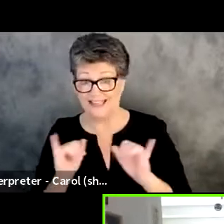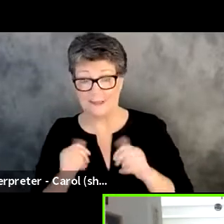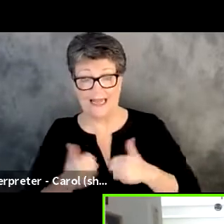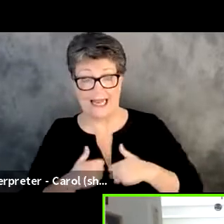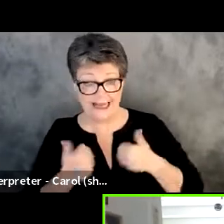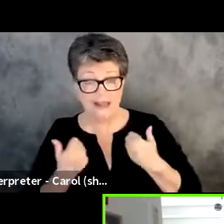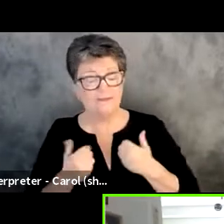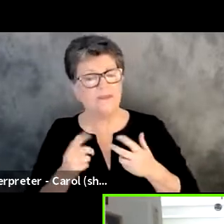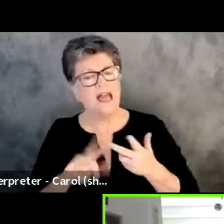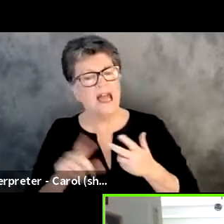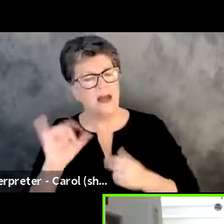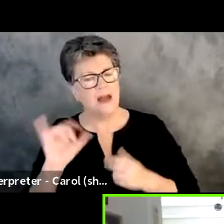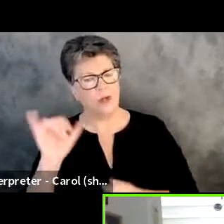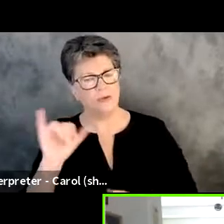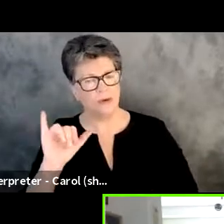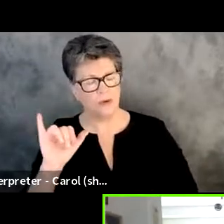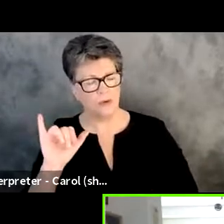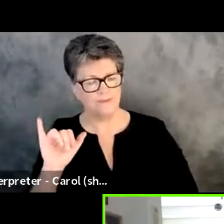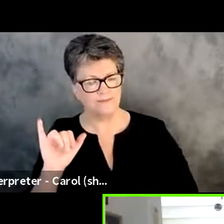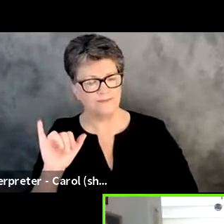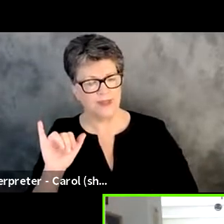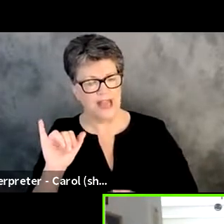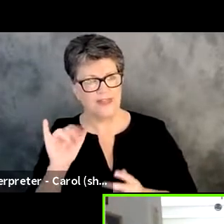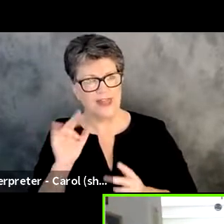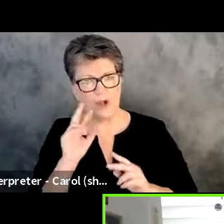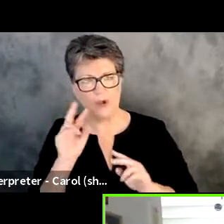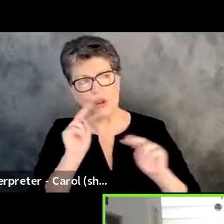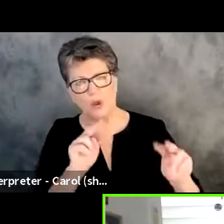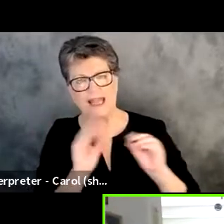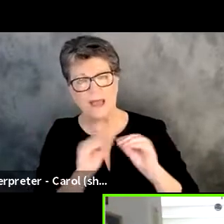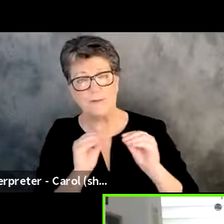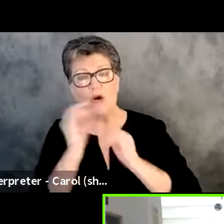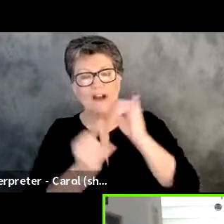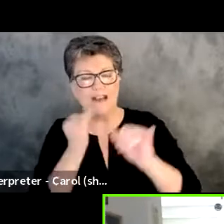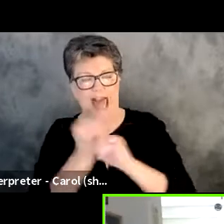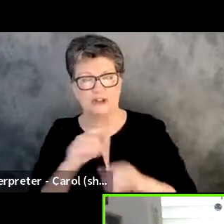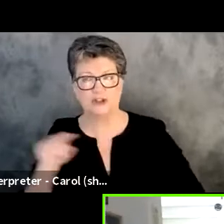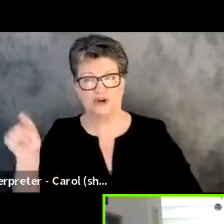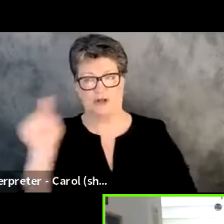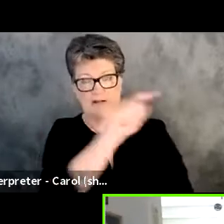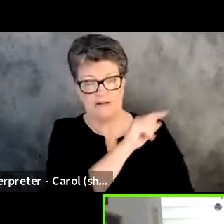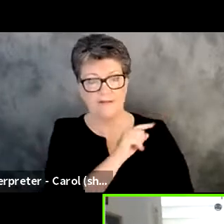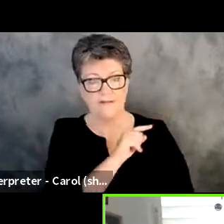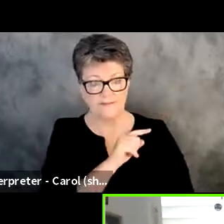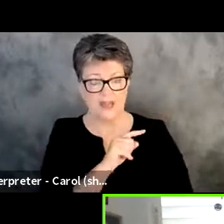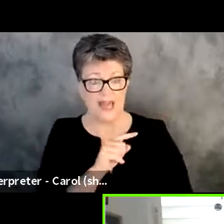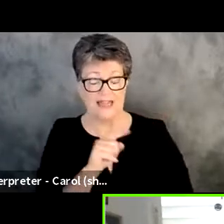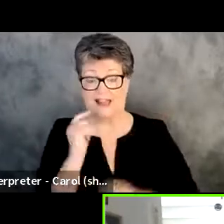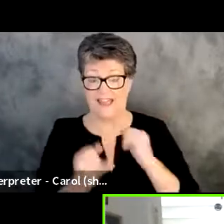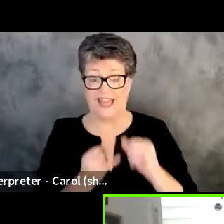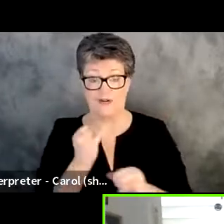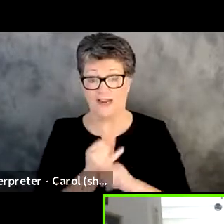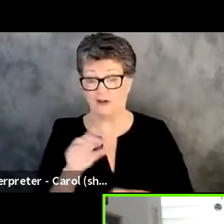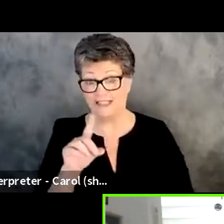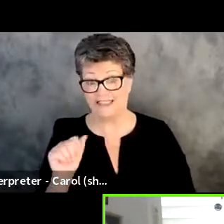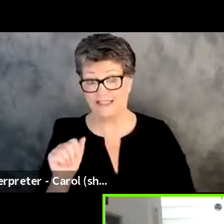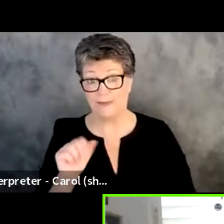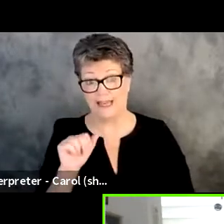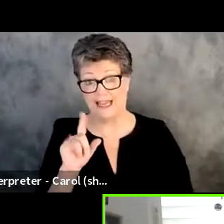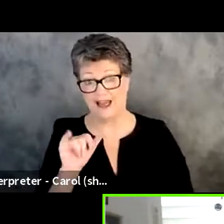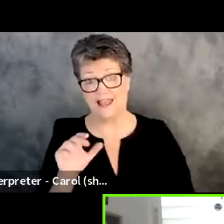And also, I think, you know, looking more internationally, groups like the International Disability